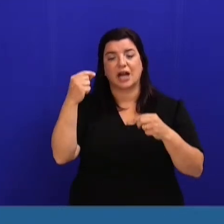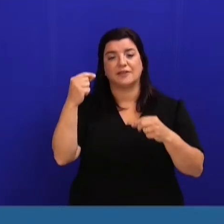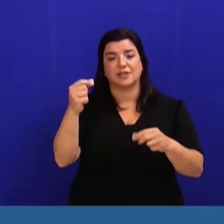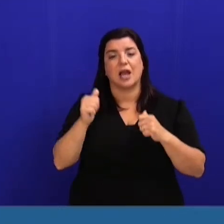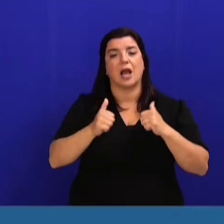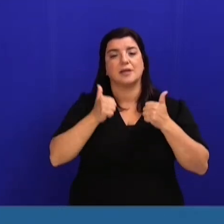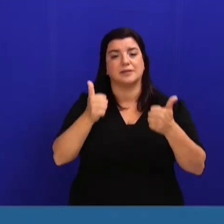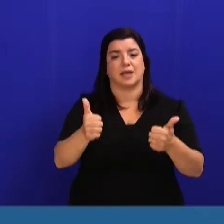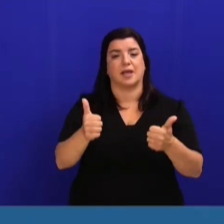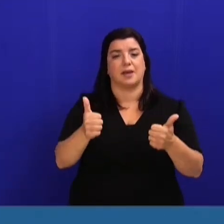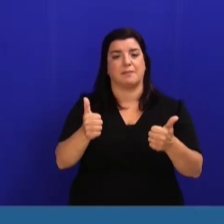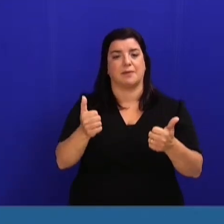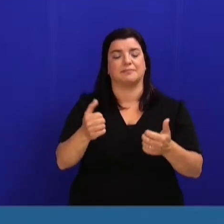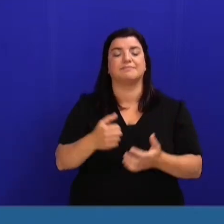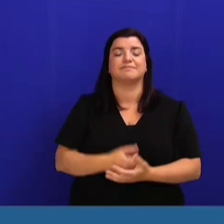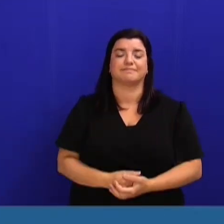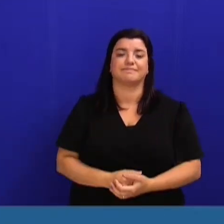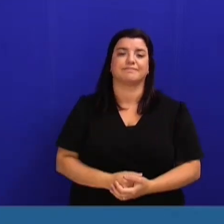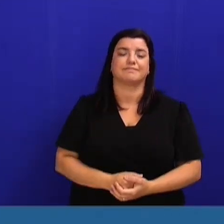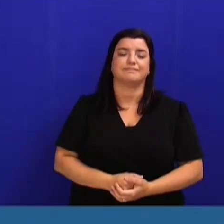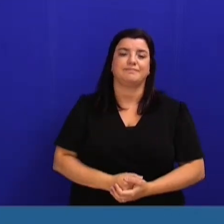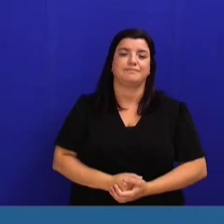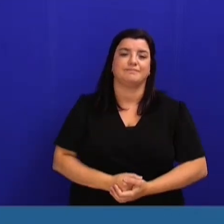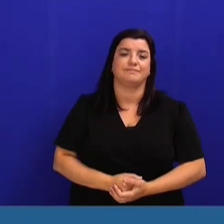jkollhom id-documentation kollha f'idejhom.